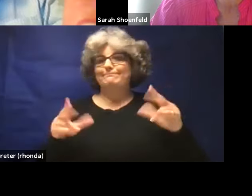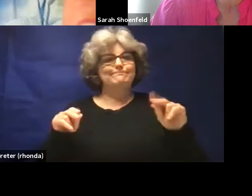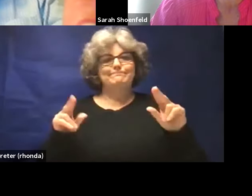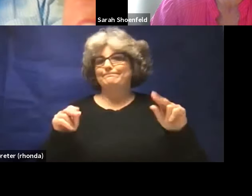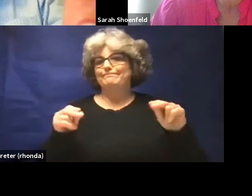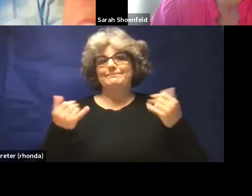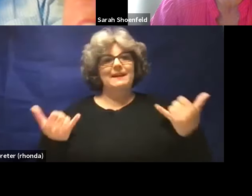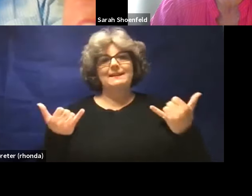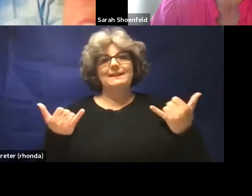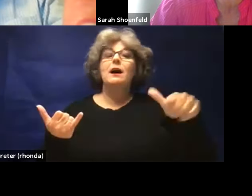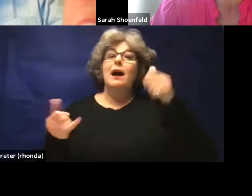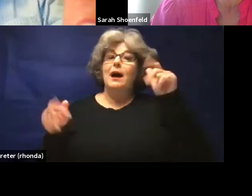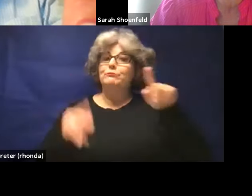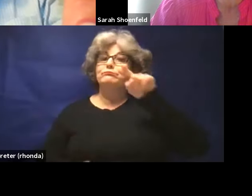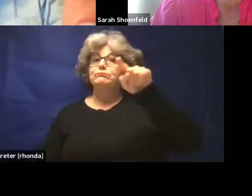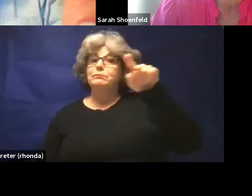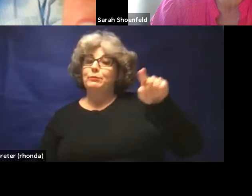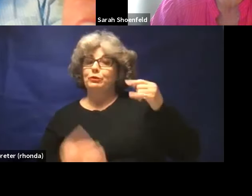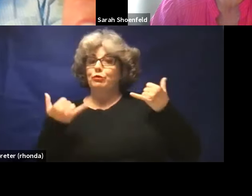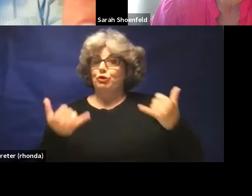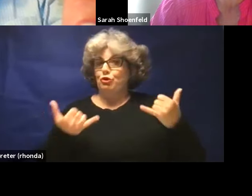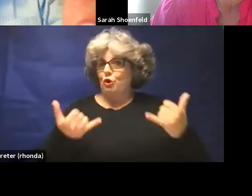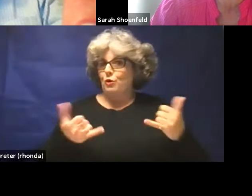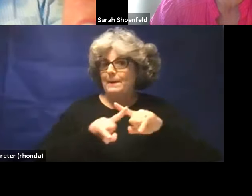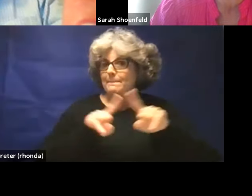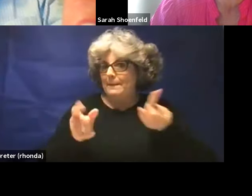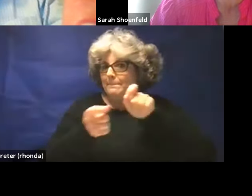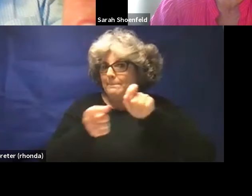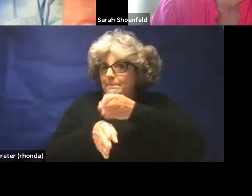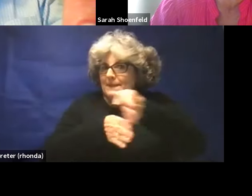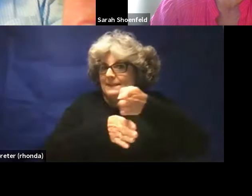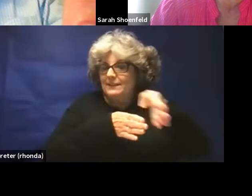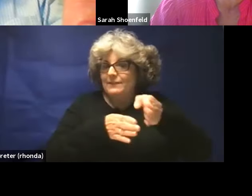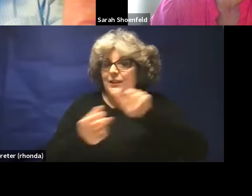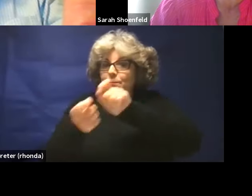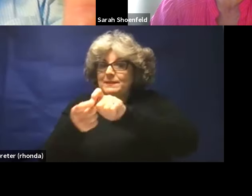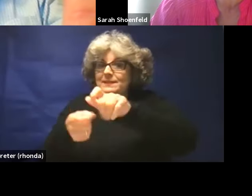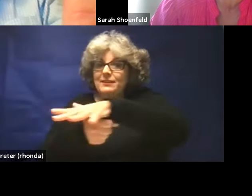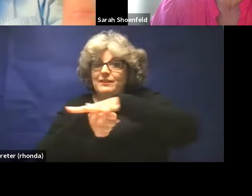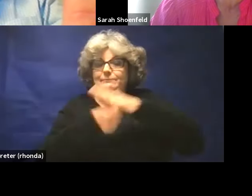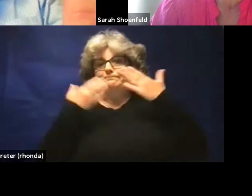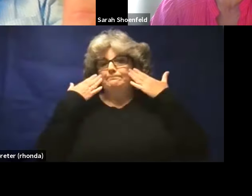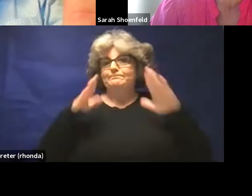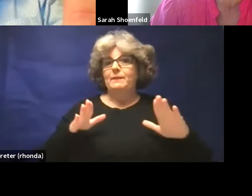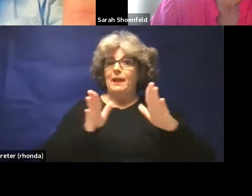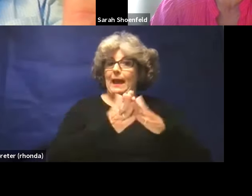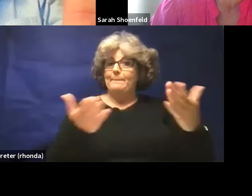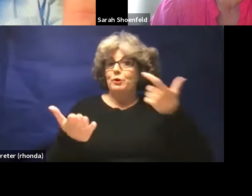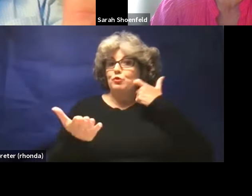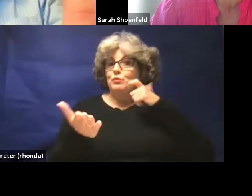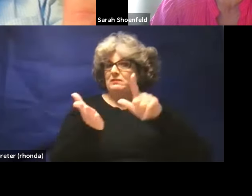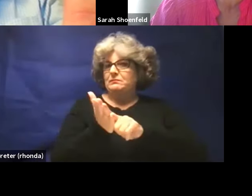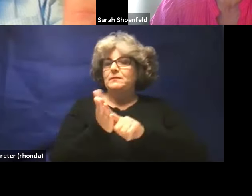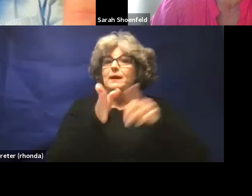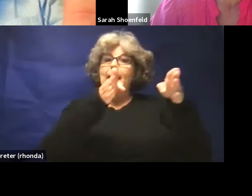We're not doing that. There are some other people doing that. I don't know if they're specifically doing that in those neighborhoods, but I do know there was a book that recently came out